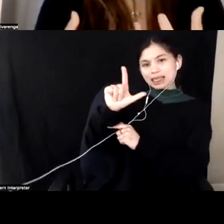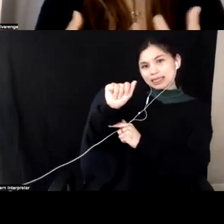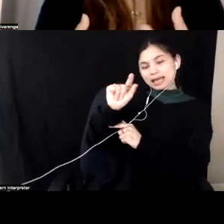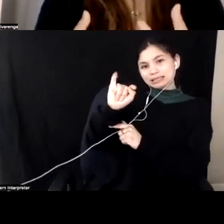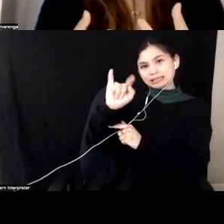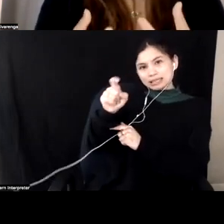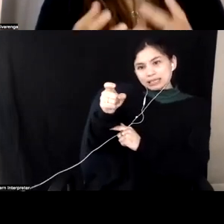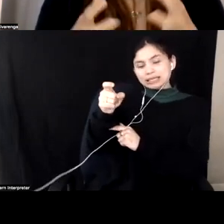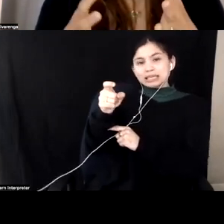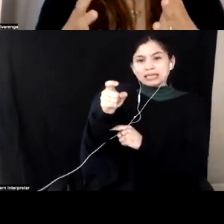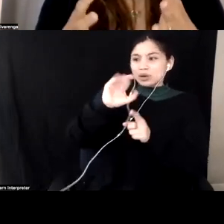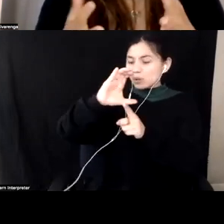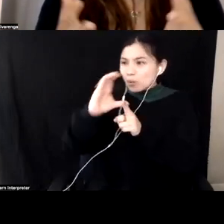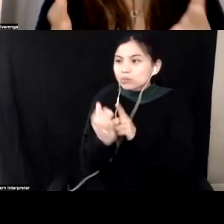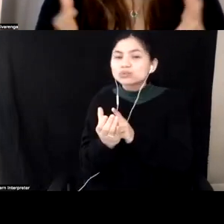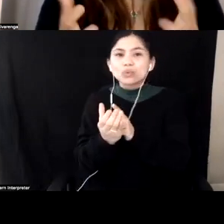cultural